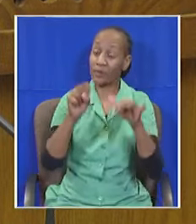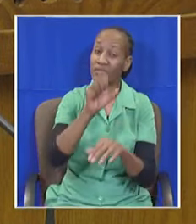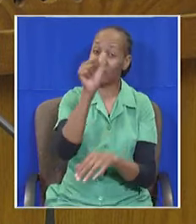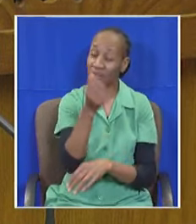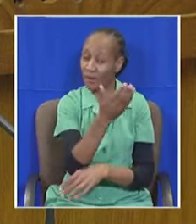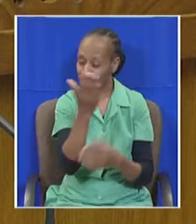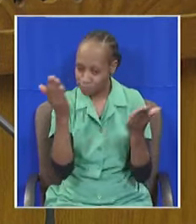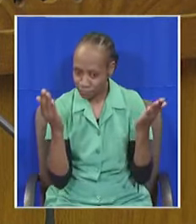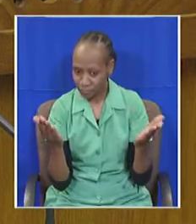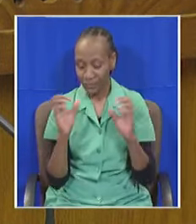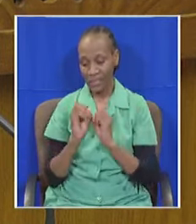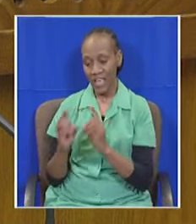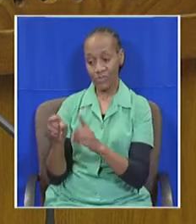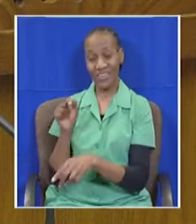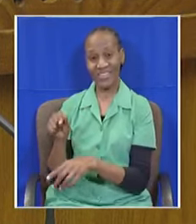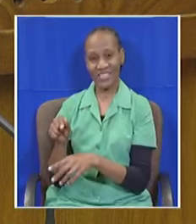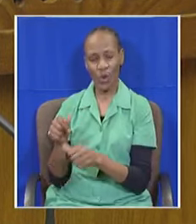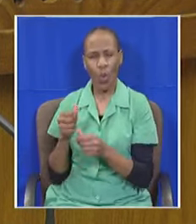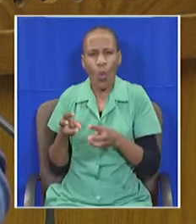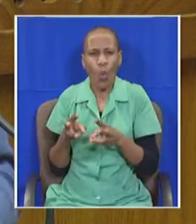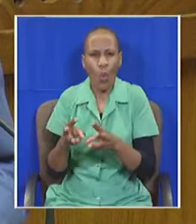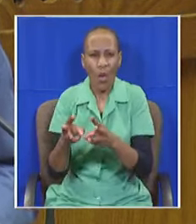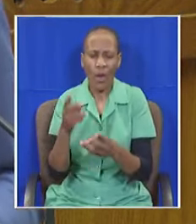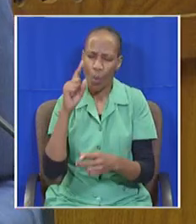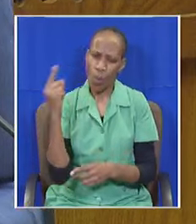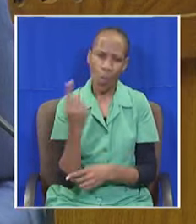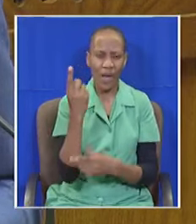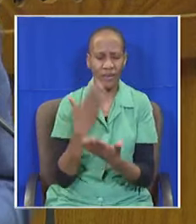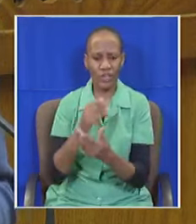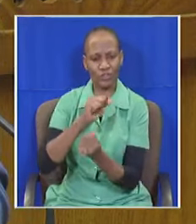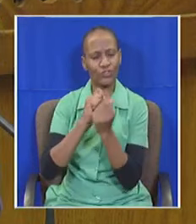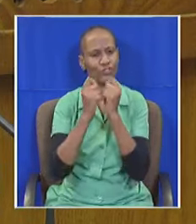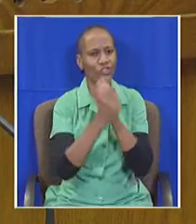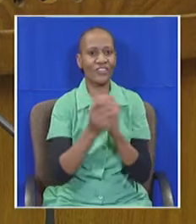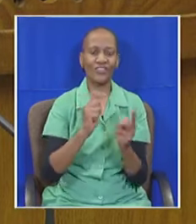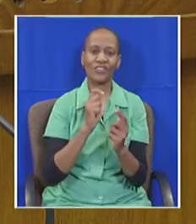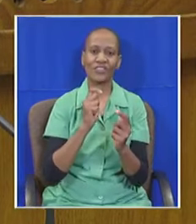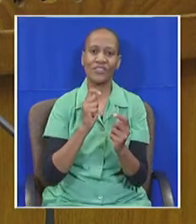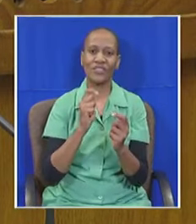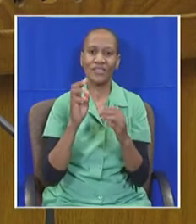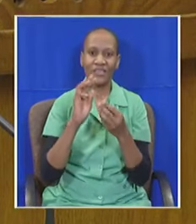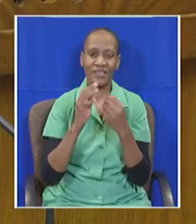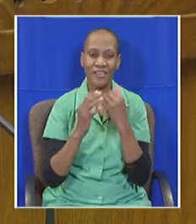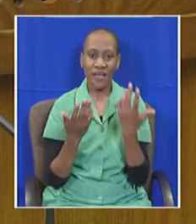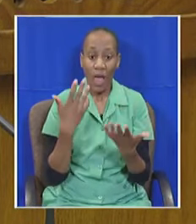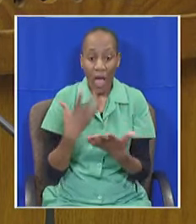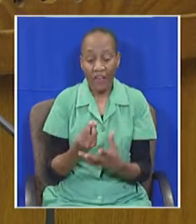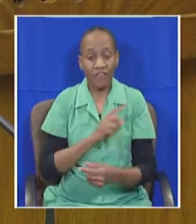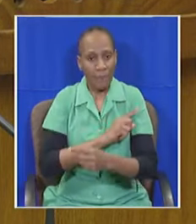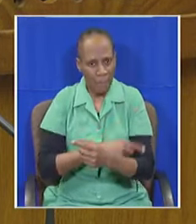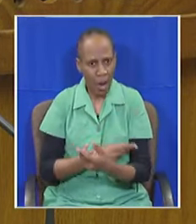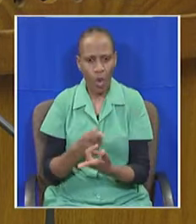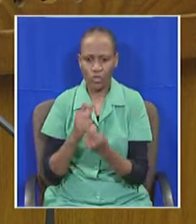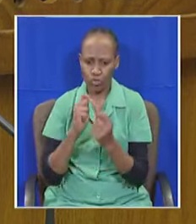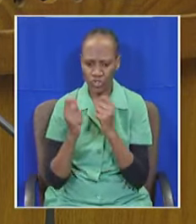South Africans, education remains an indispensable device of social transformation. It has the propensity to enhance the employability